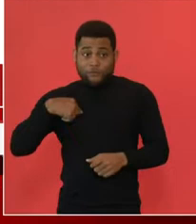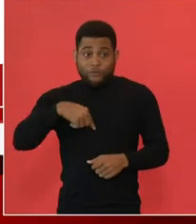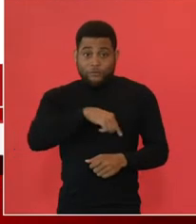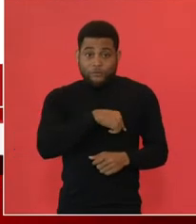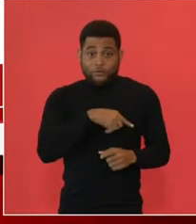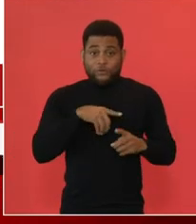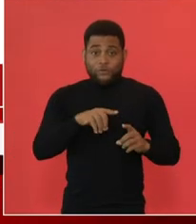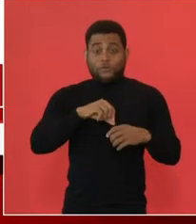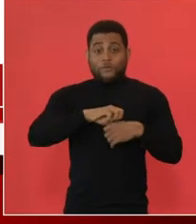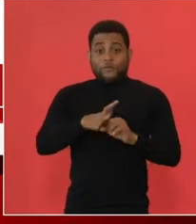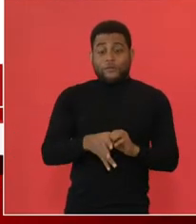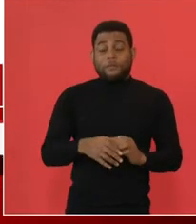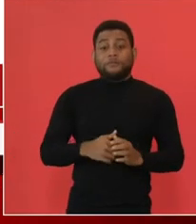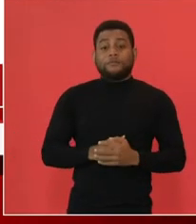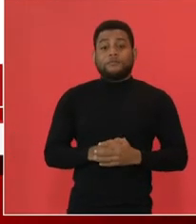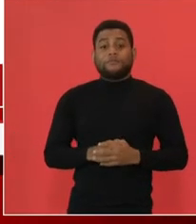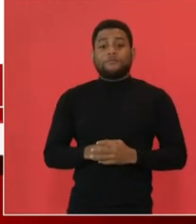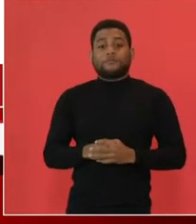reiterate